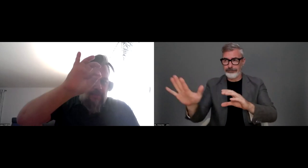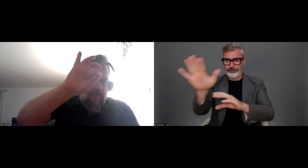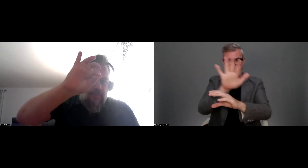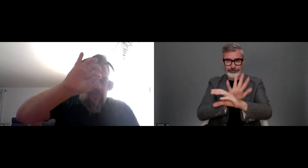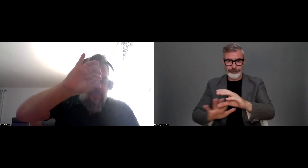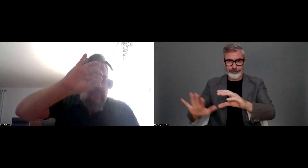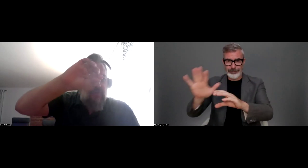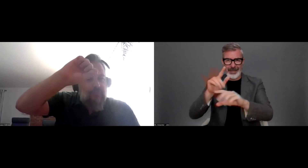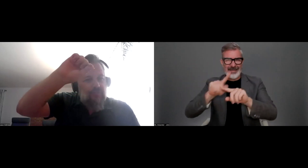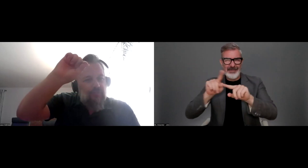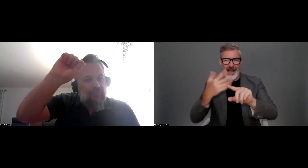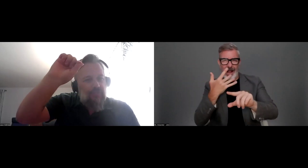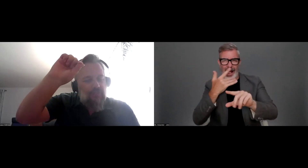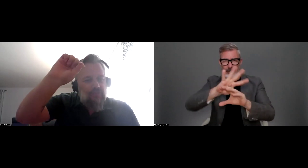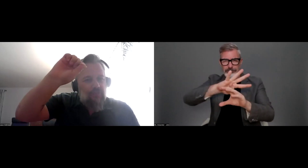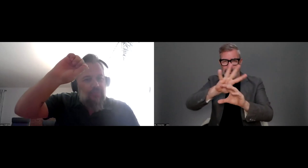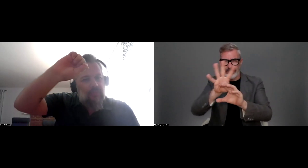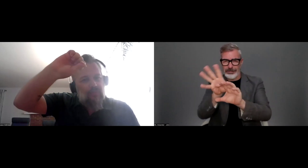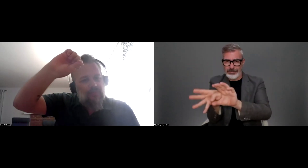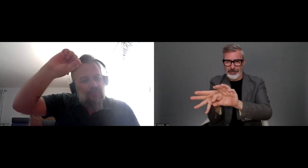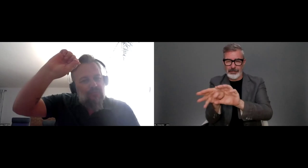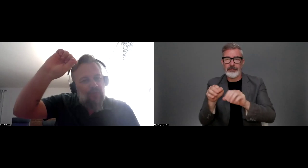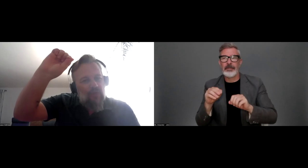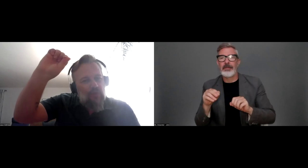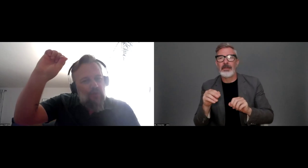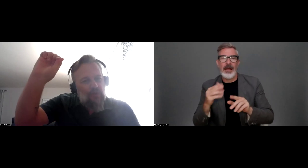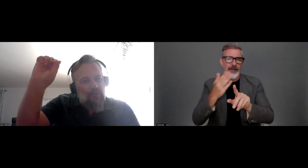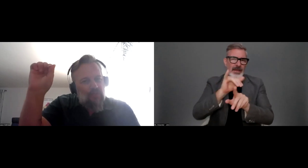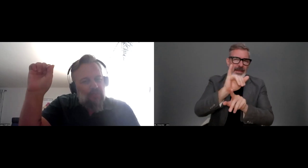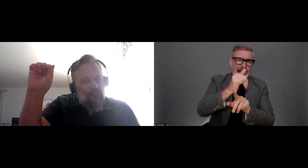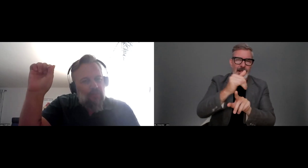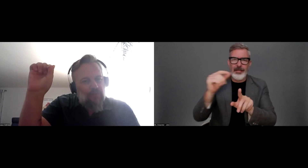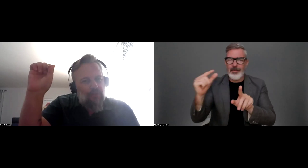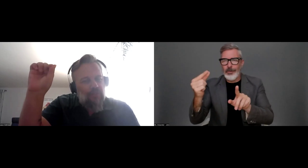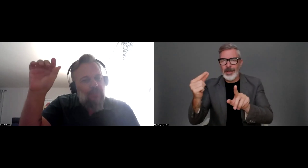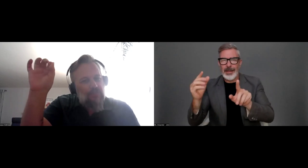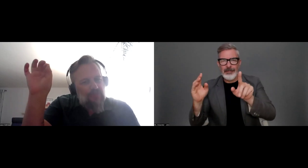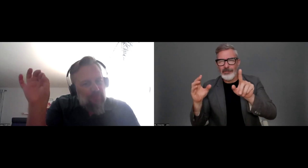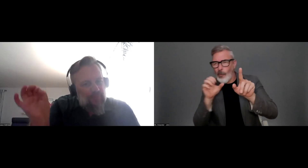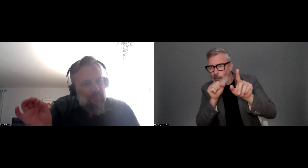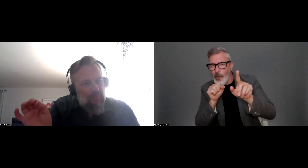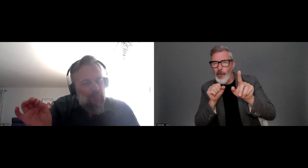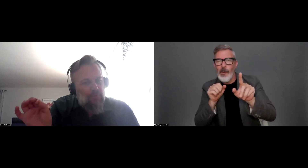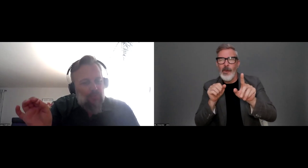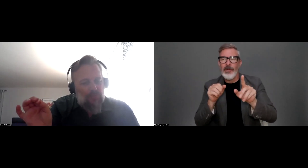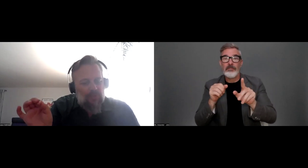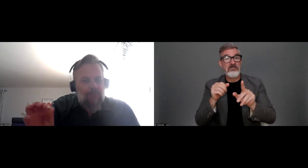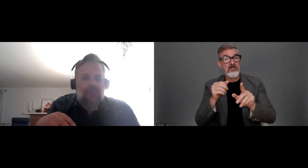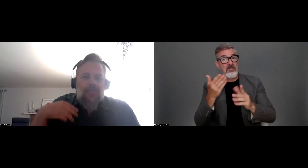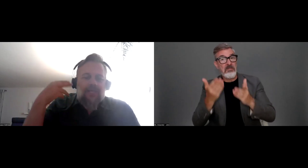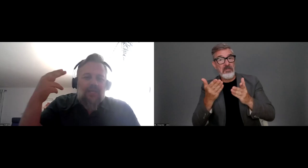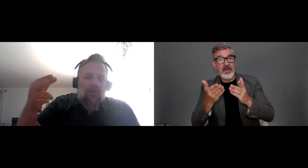green. Some people are a mix of green and yellow. Some people are a mix of yellow and orange. Some people are more